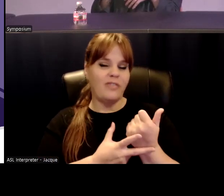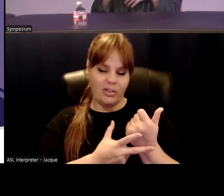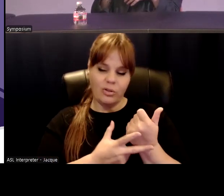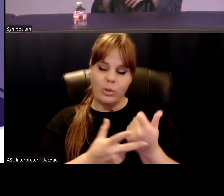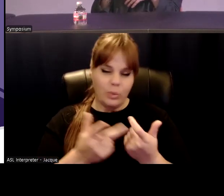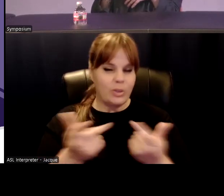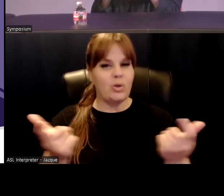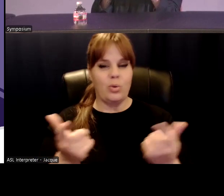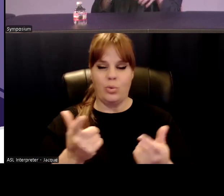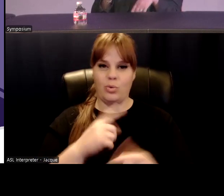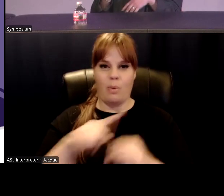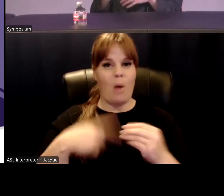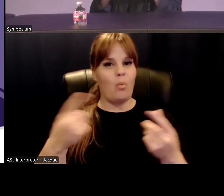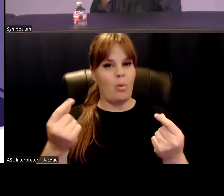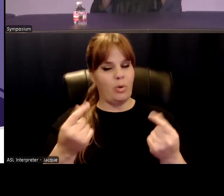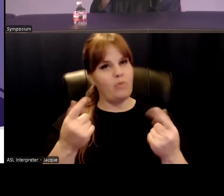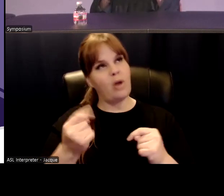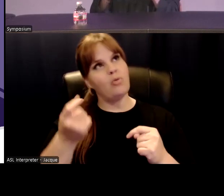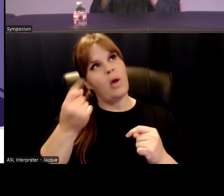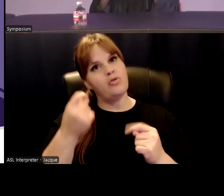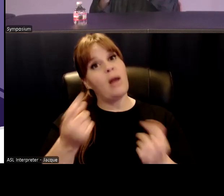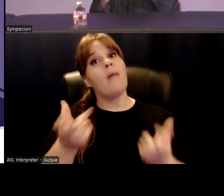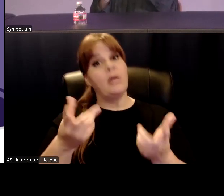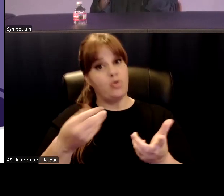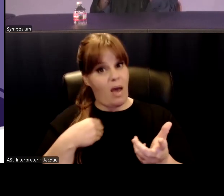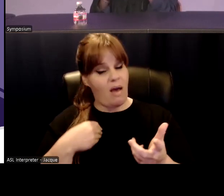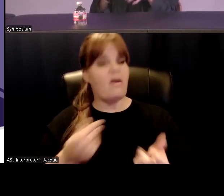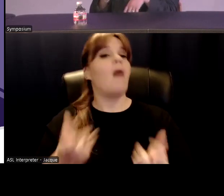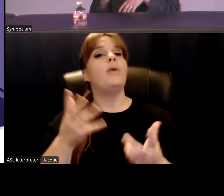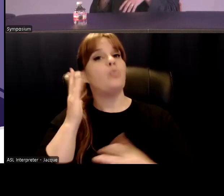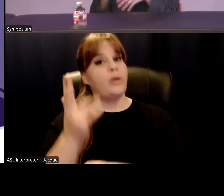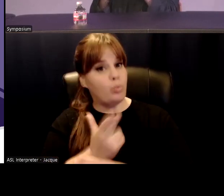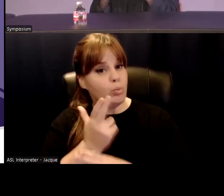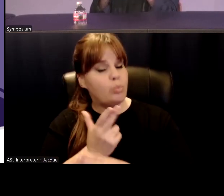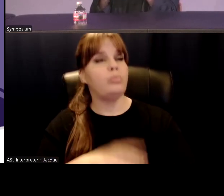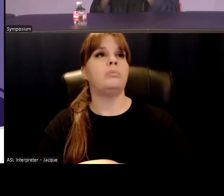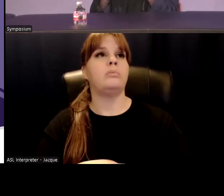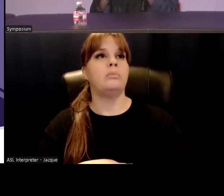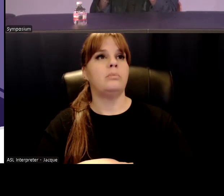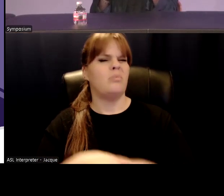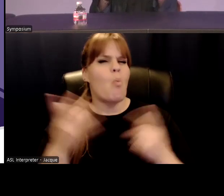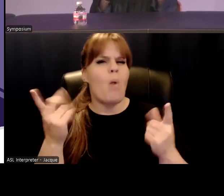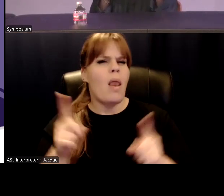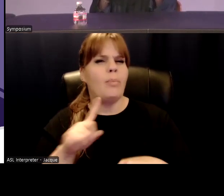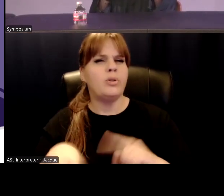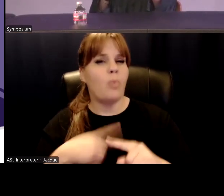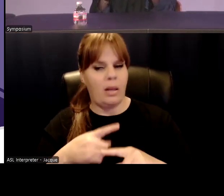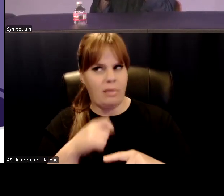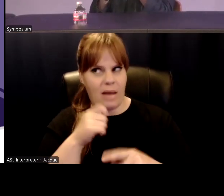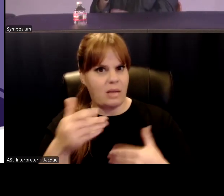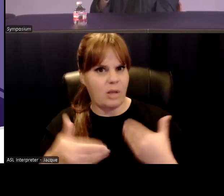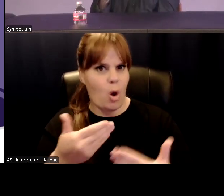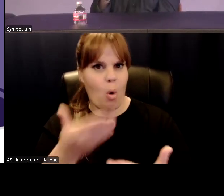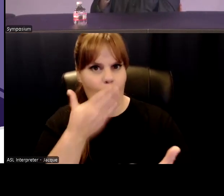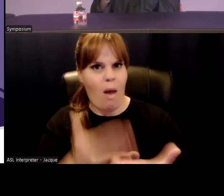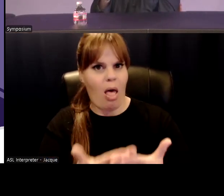what we're doing here and trying to understand how much you have, how much you're going to use, and what happens when that, doesn't go as planned. What do you